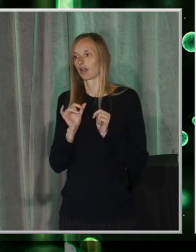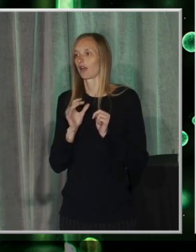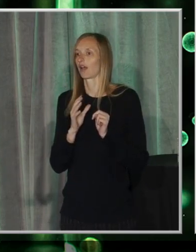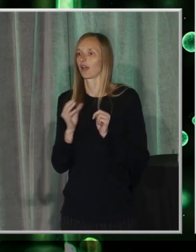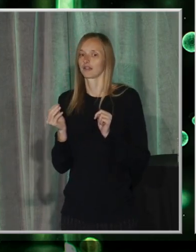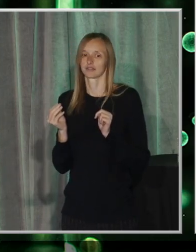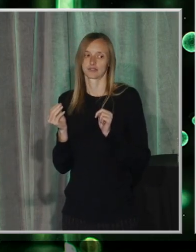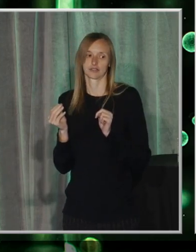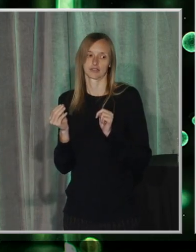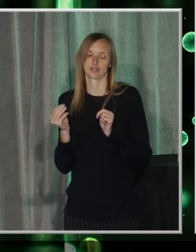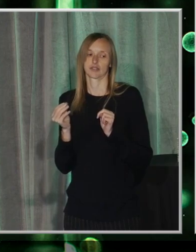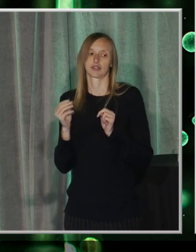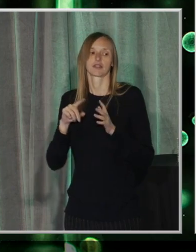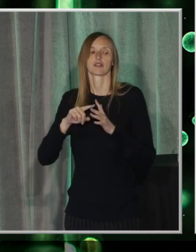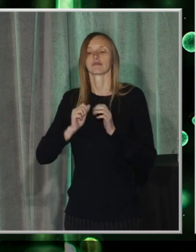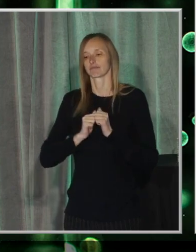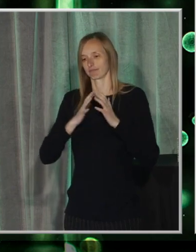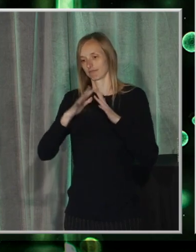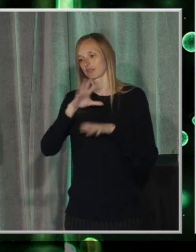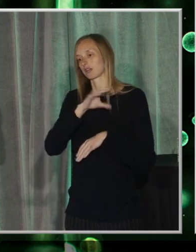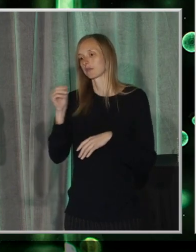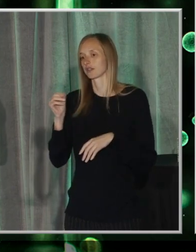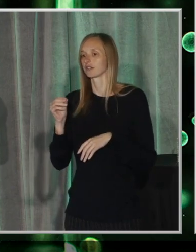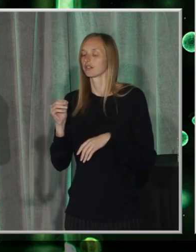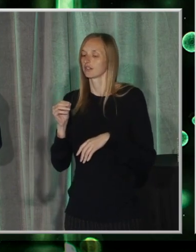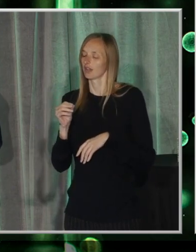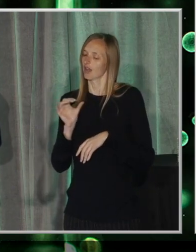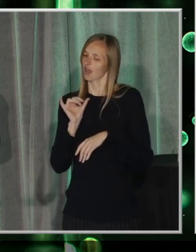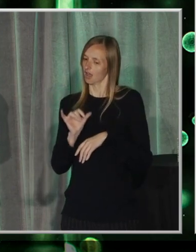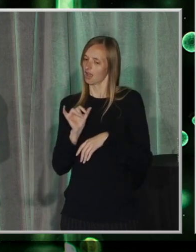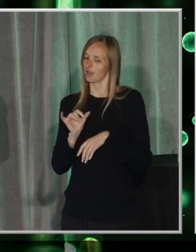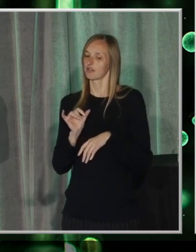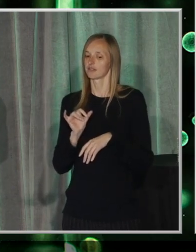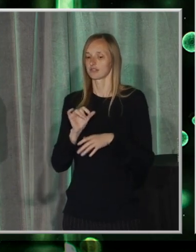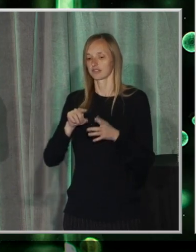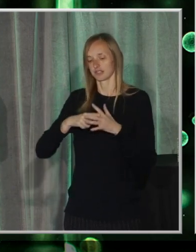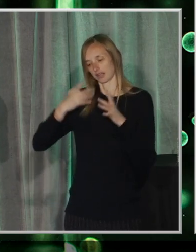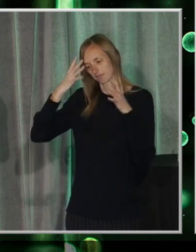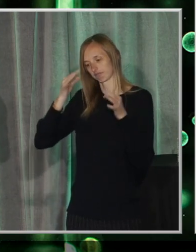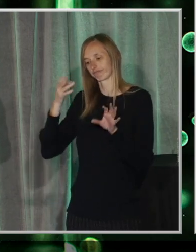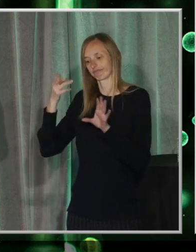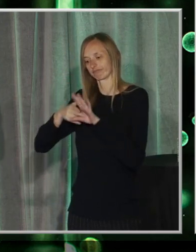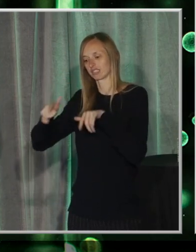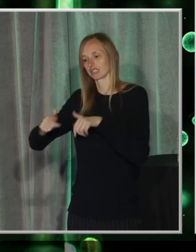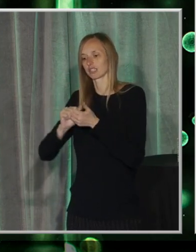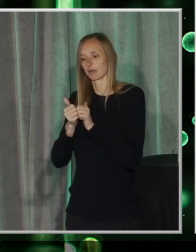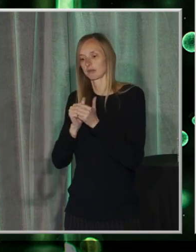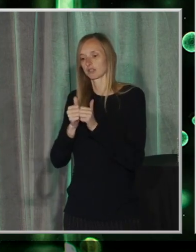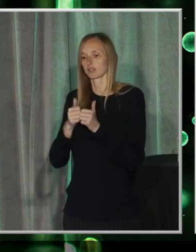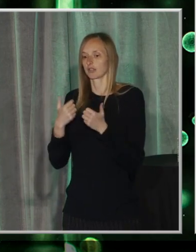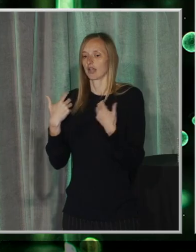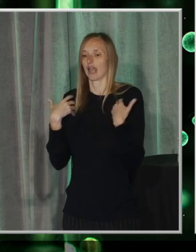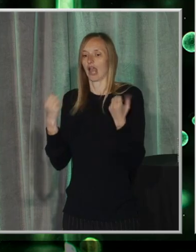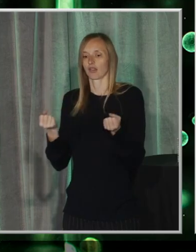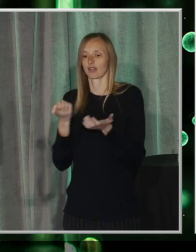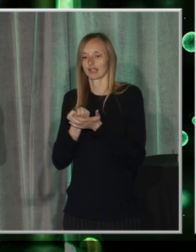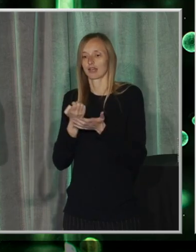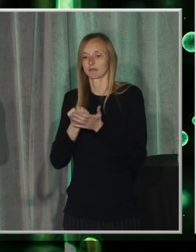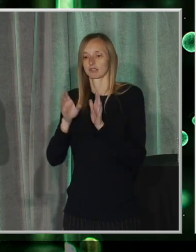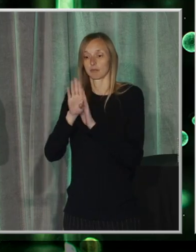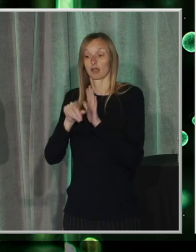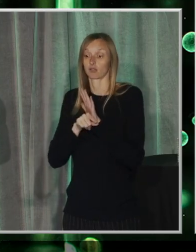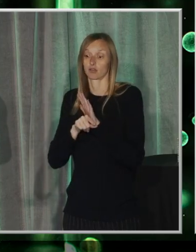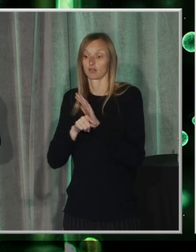And that's kind of caused me to enter this competition as a health economics background, because I know